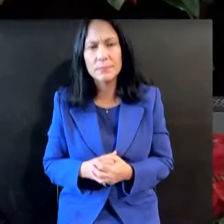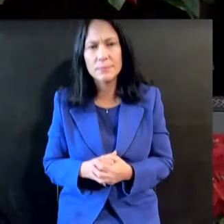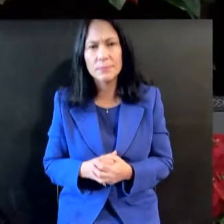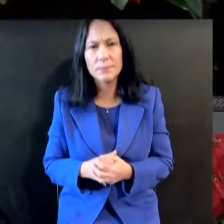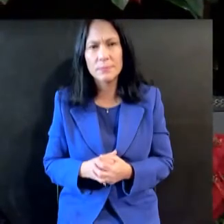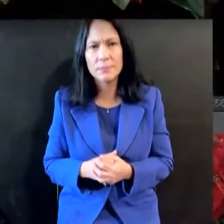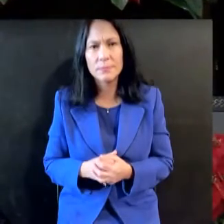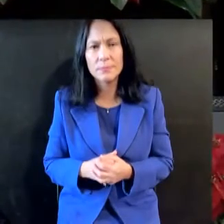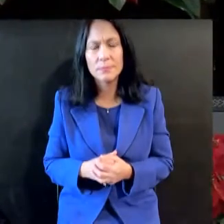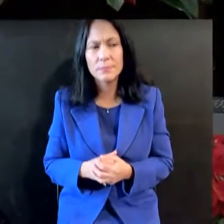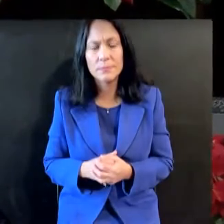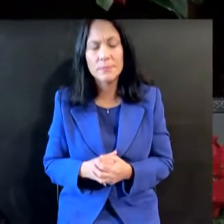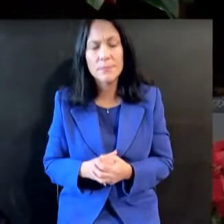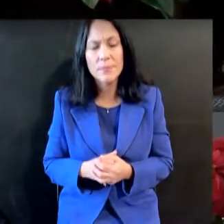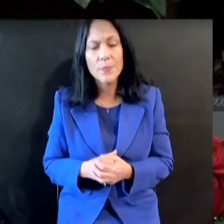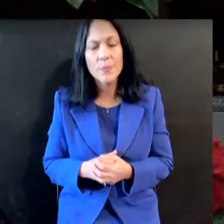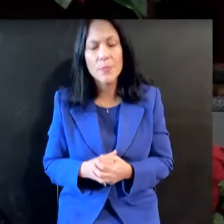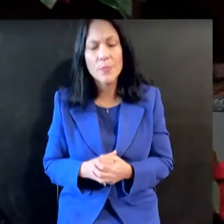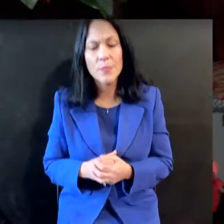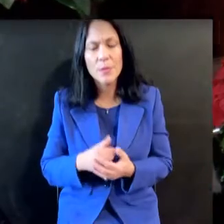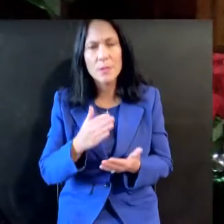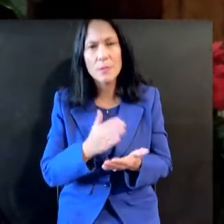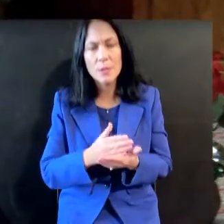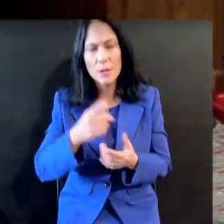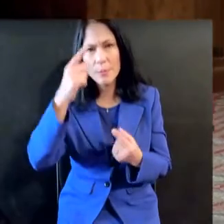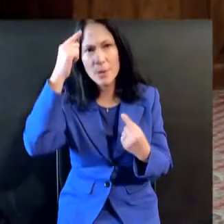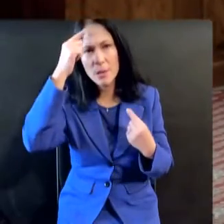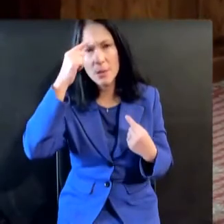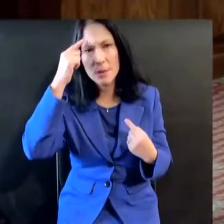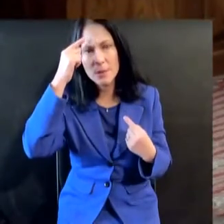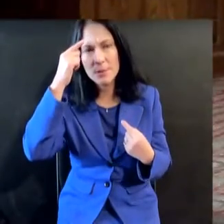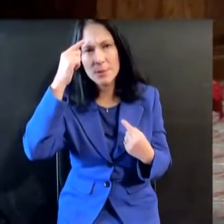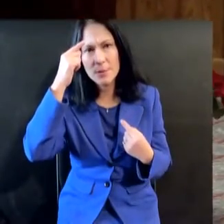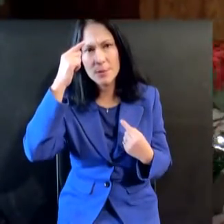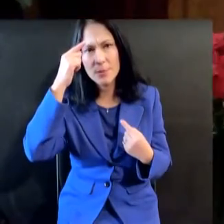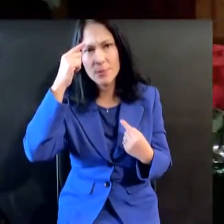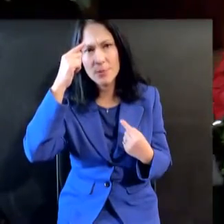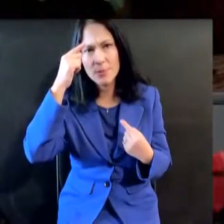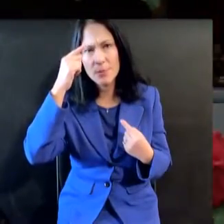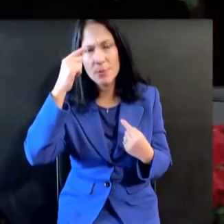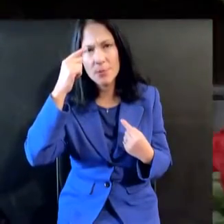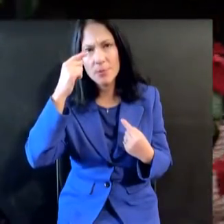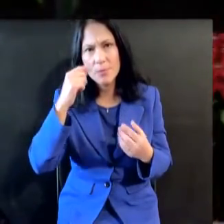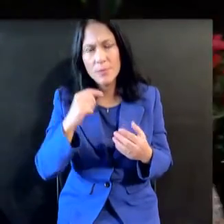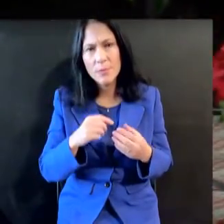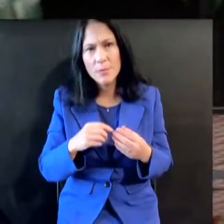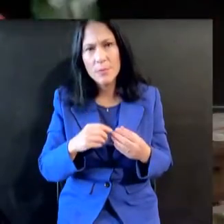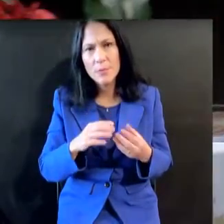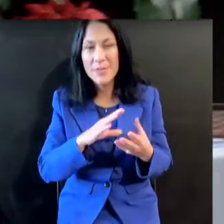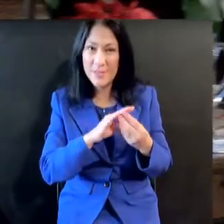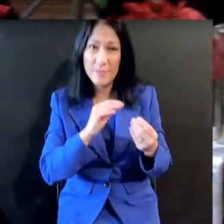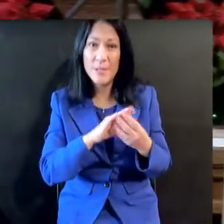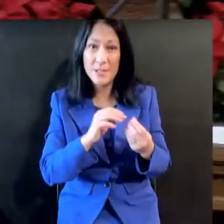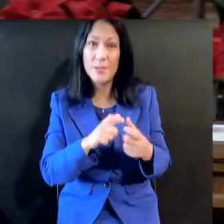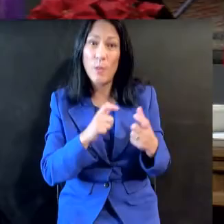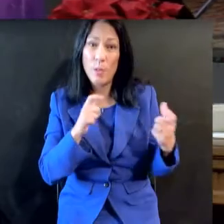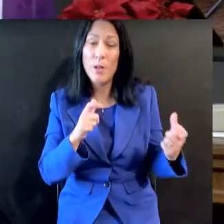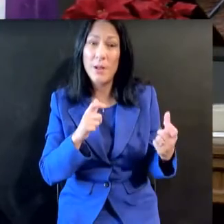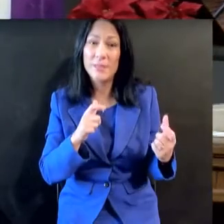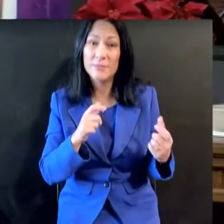So stop and consider now for a moment. This is a lot to put into a message at Christmas, I know.